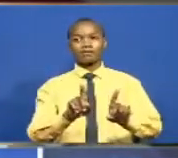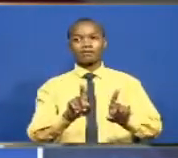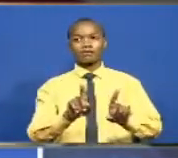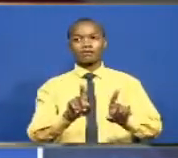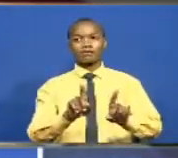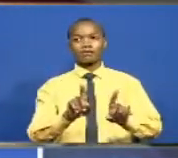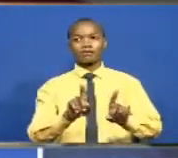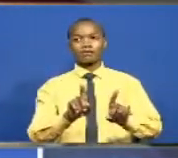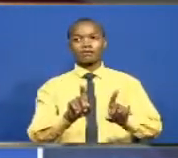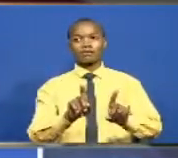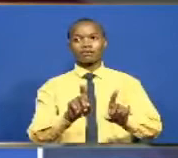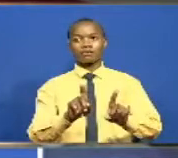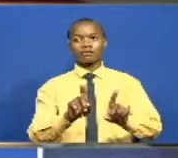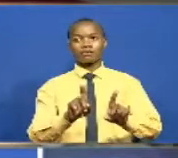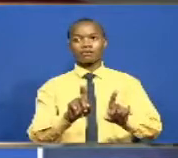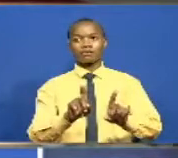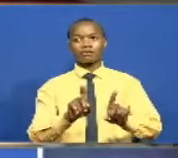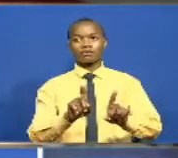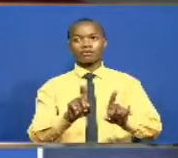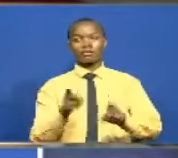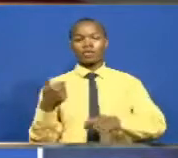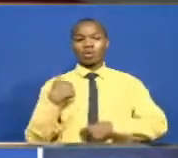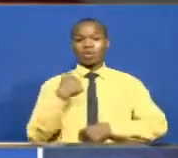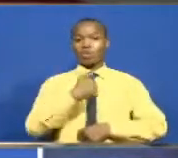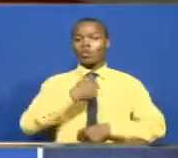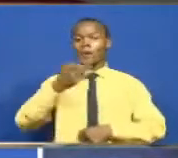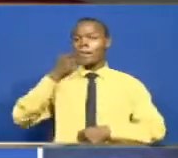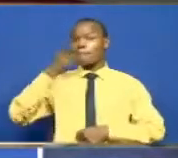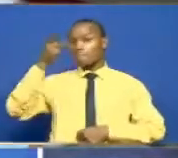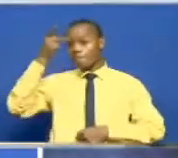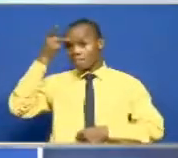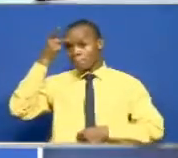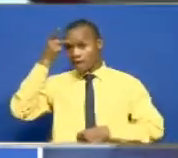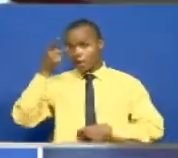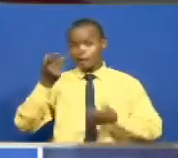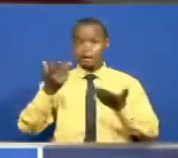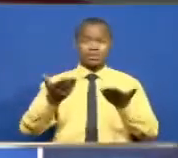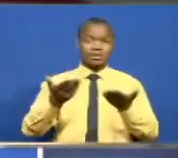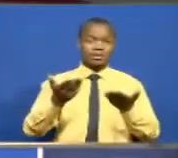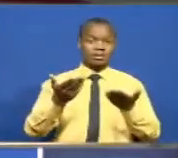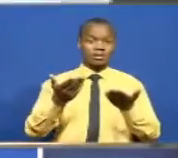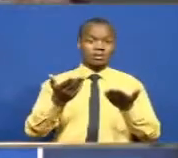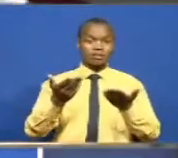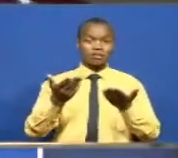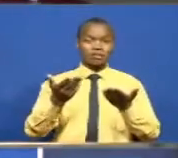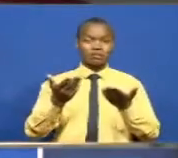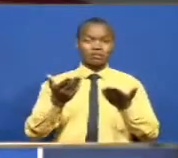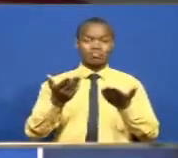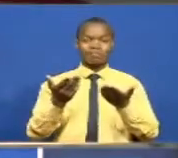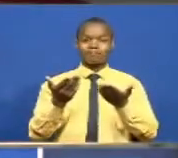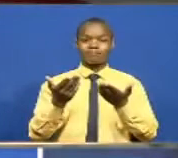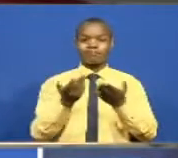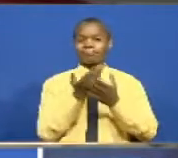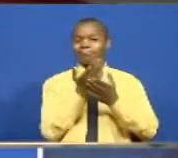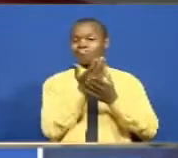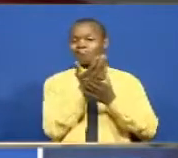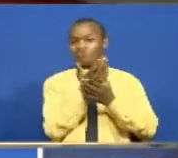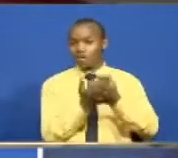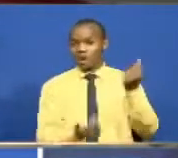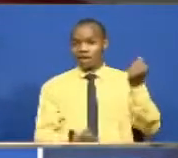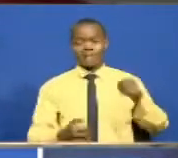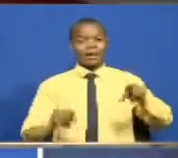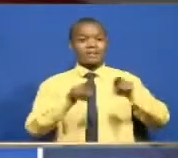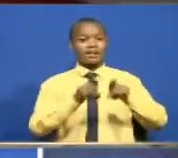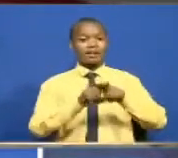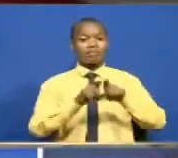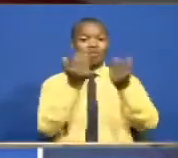Na ubaya, sisi wazazi, we have actually given up. Na unajua watoto wetu fikra zao